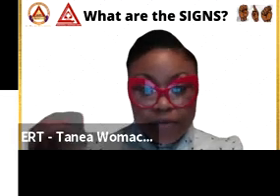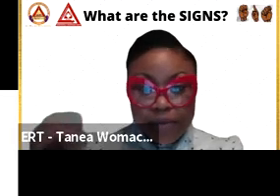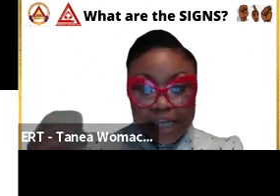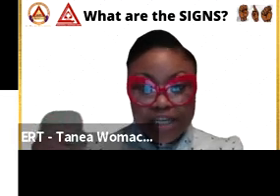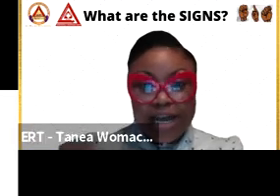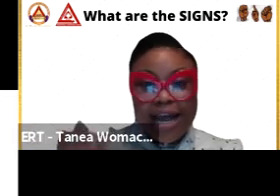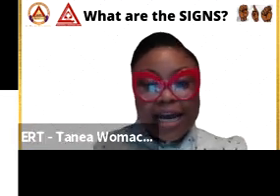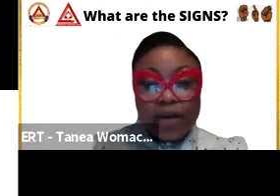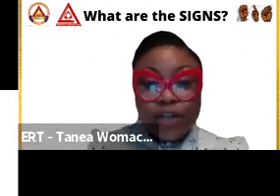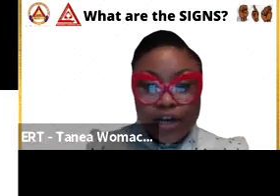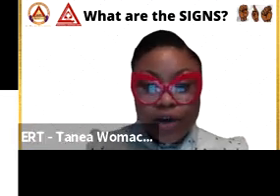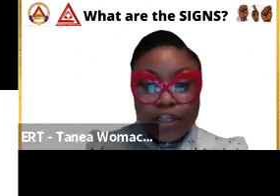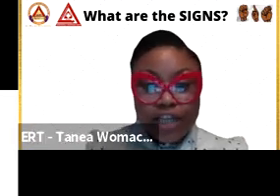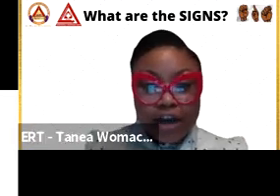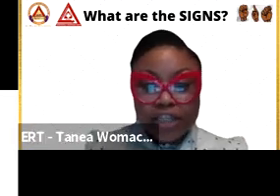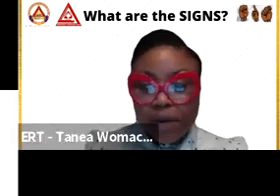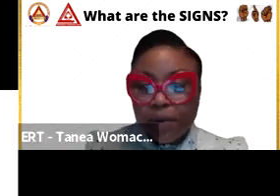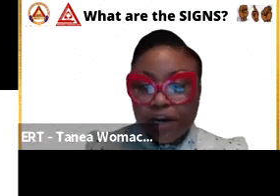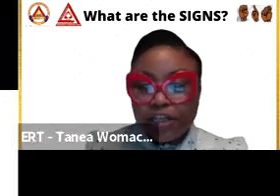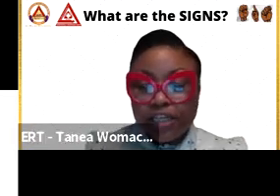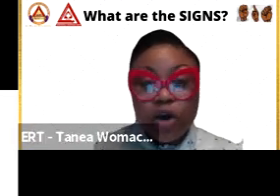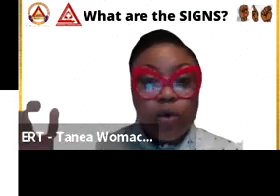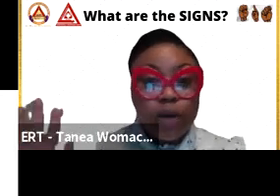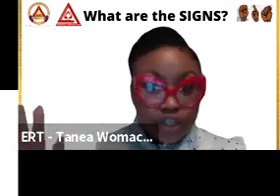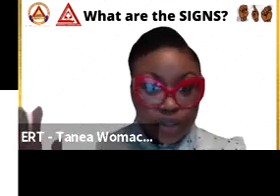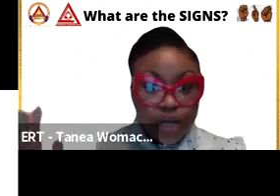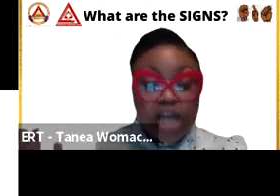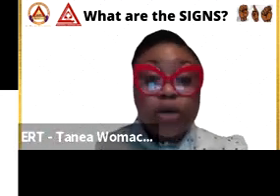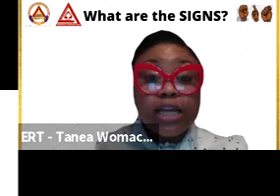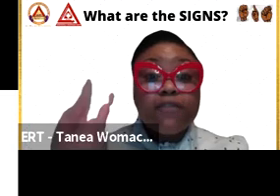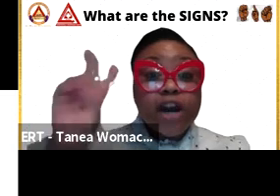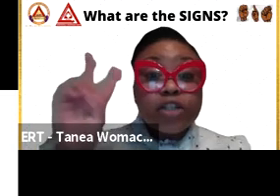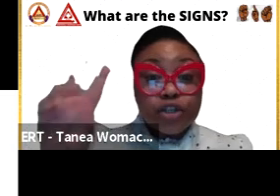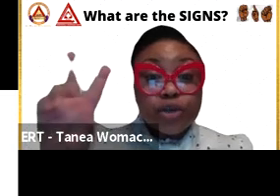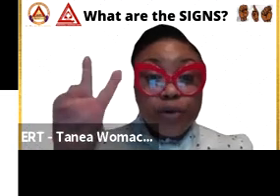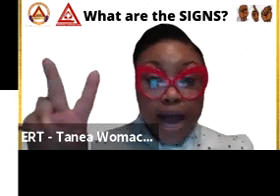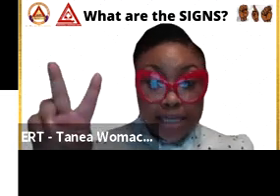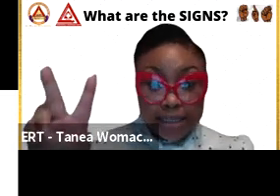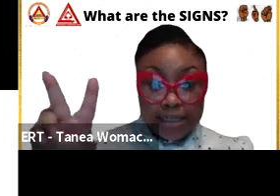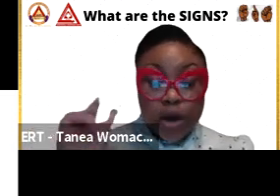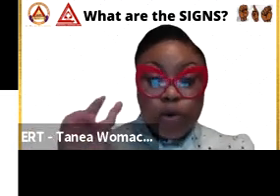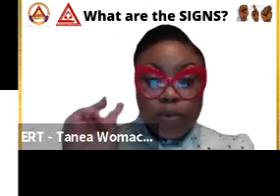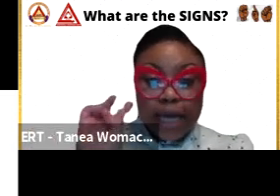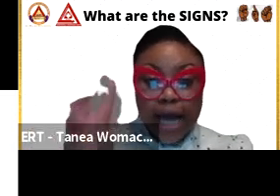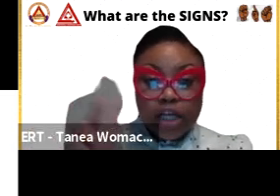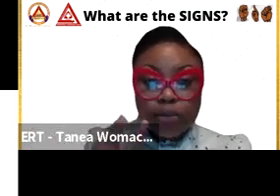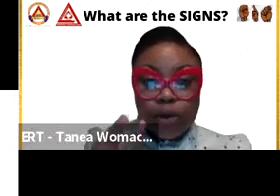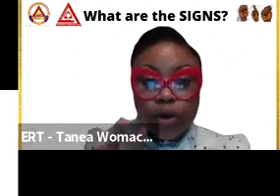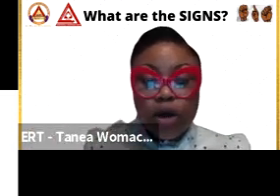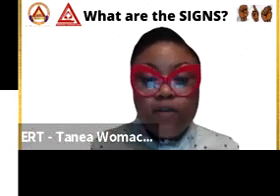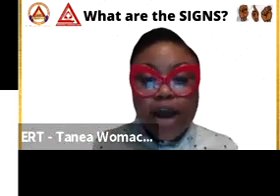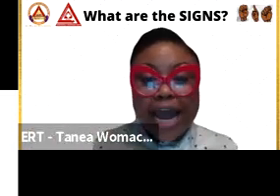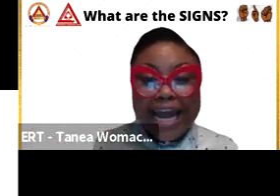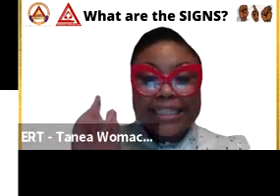that information. And I'll turn it over to our interpreters to quiz you. So the first two prizes will be